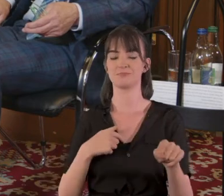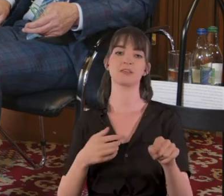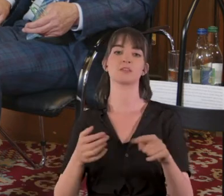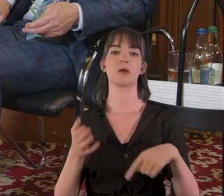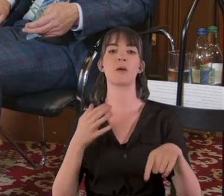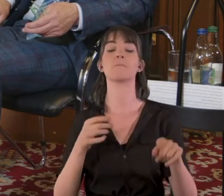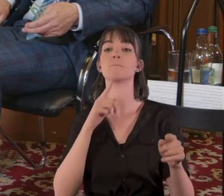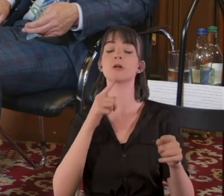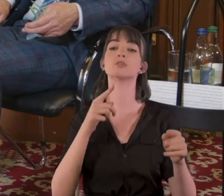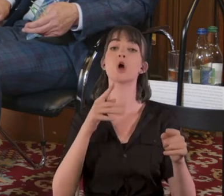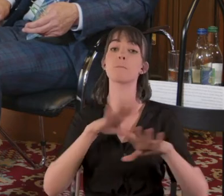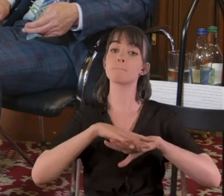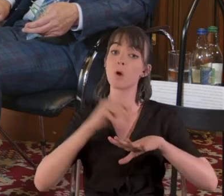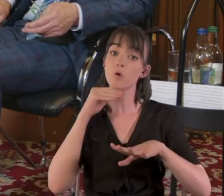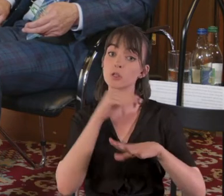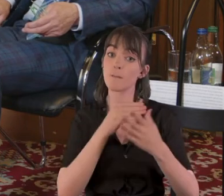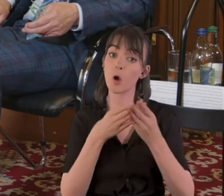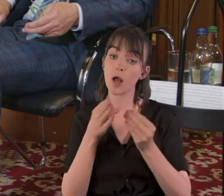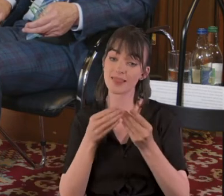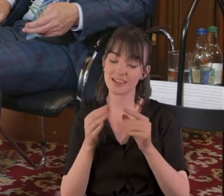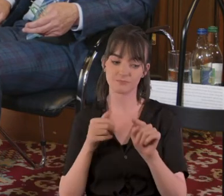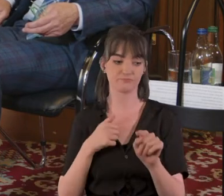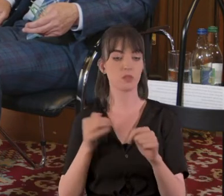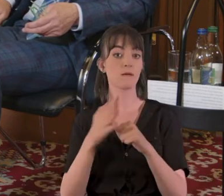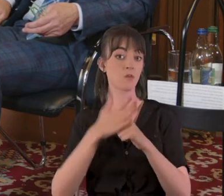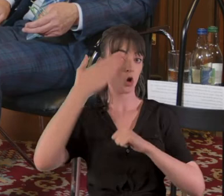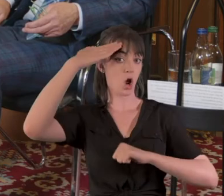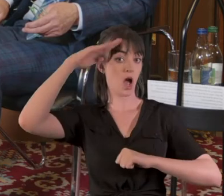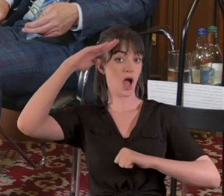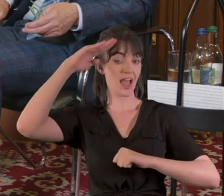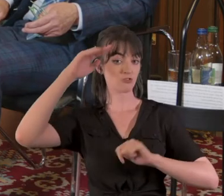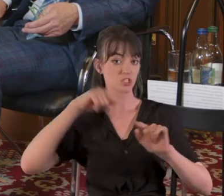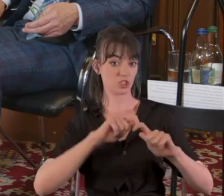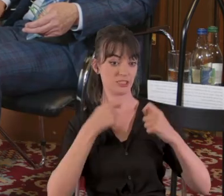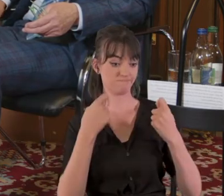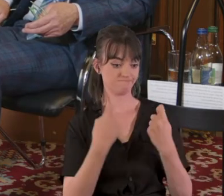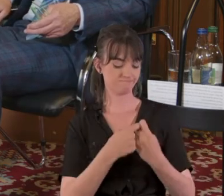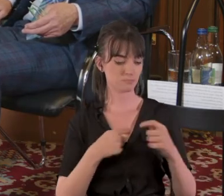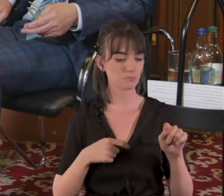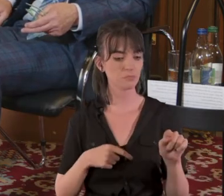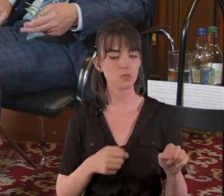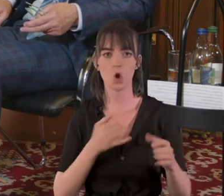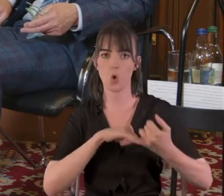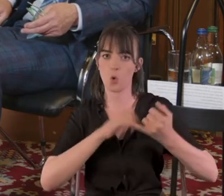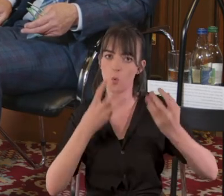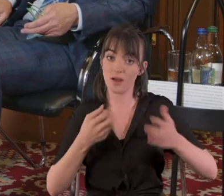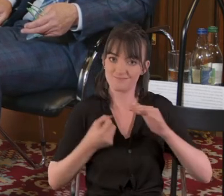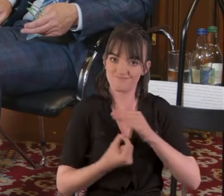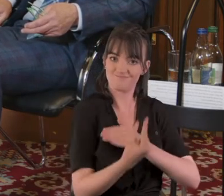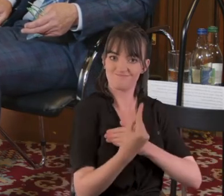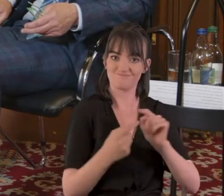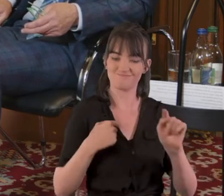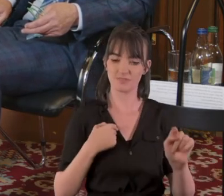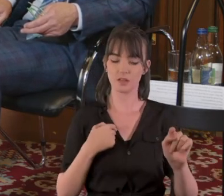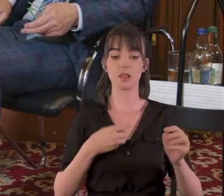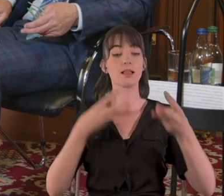right. But the most important thing was that for Irish Republicans to sit in the Parliament, they were going to